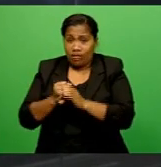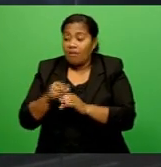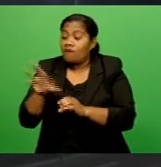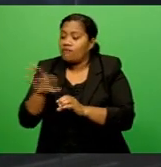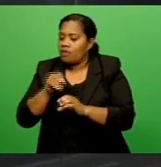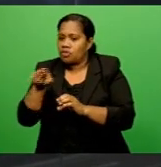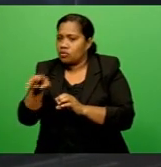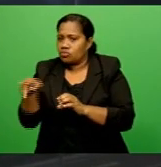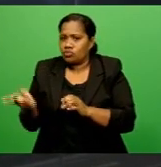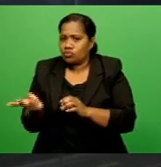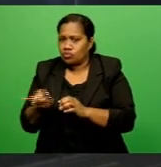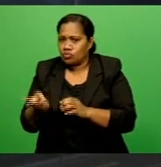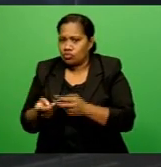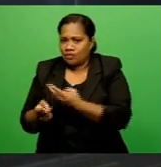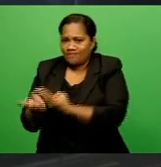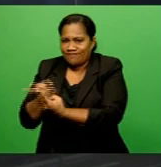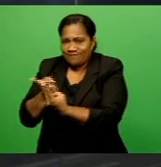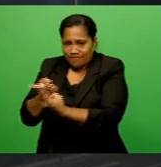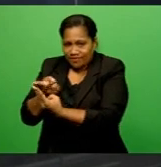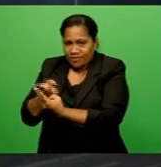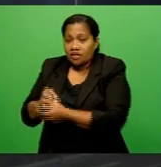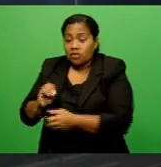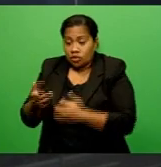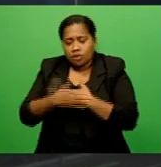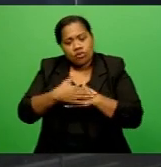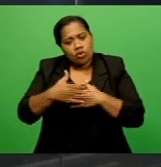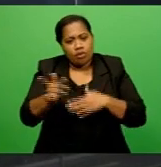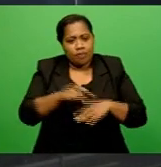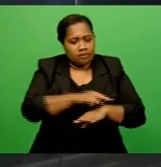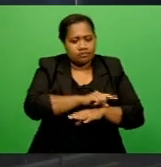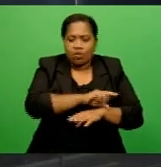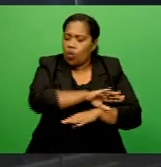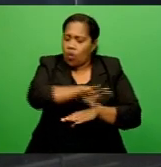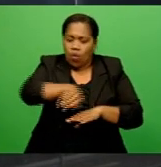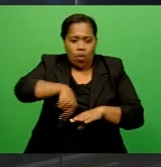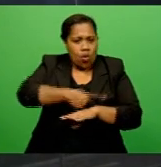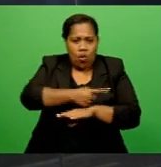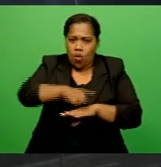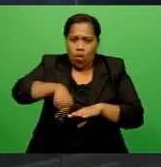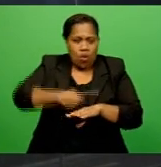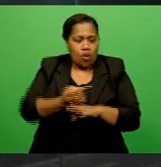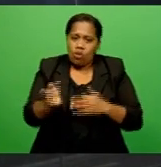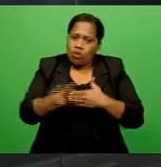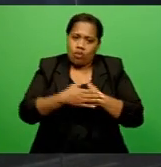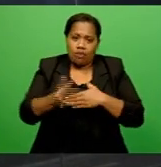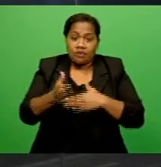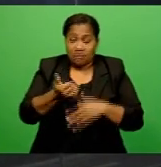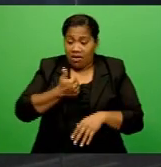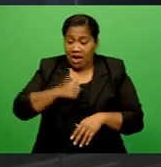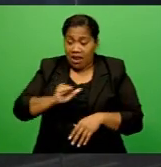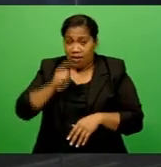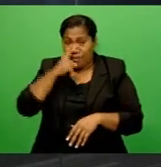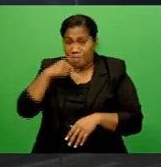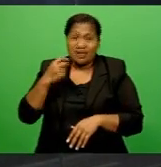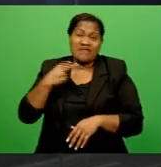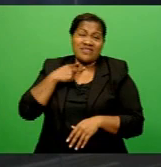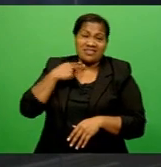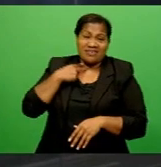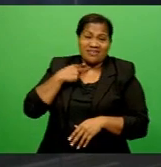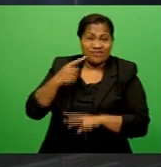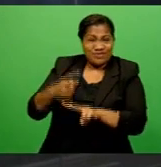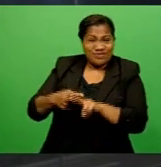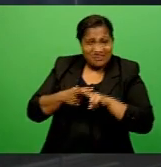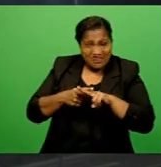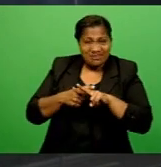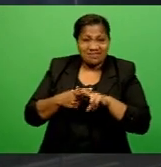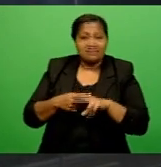also planning to open 24/7, and this is to allow victims or sexual survivors to be able to come to them at any given time